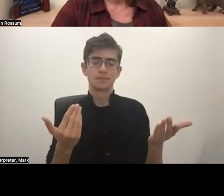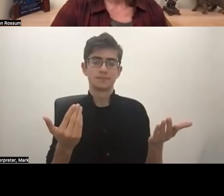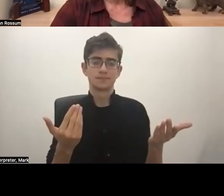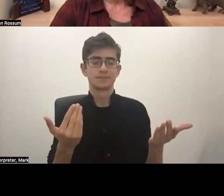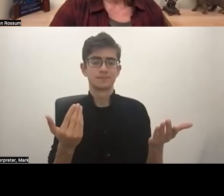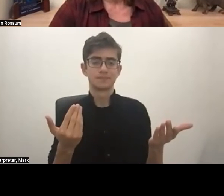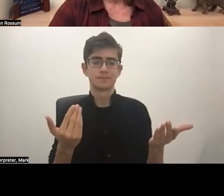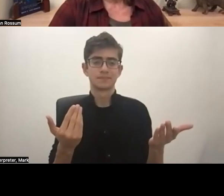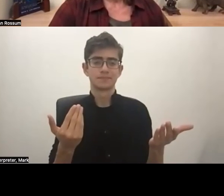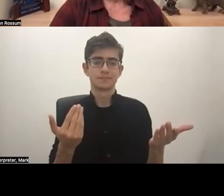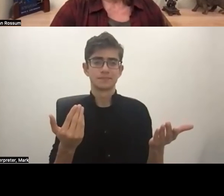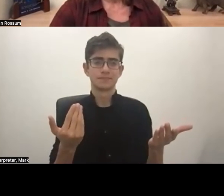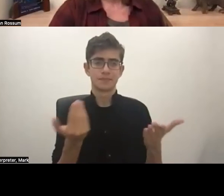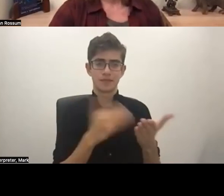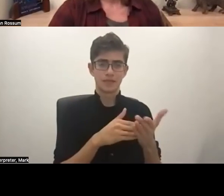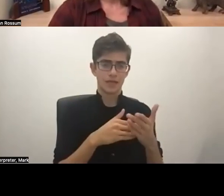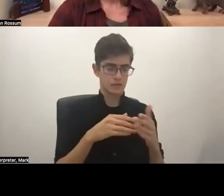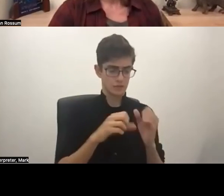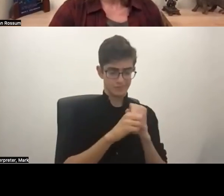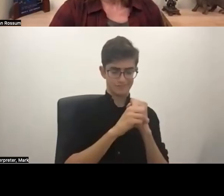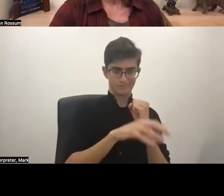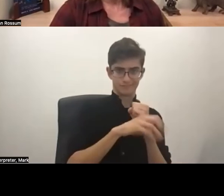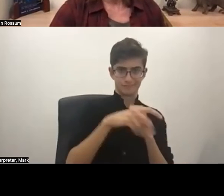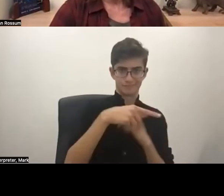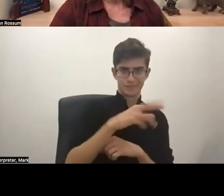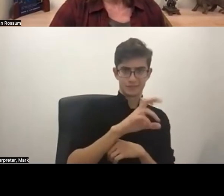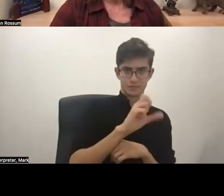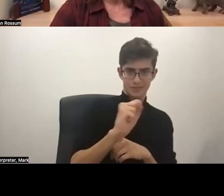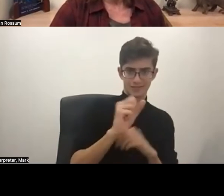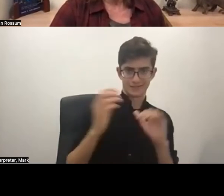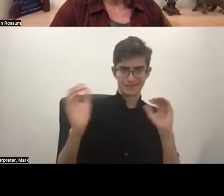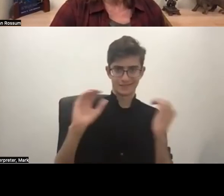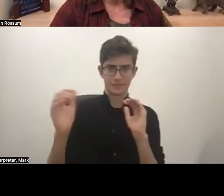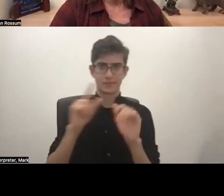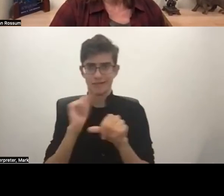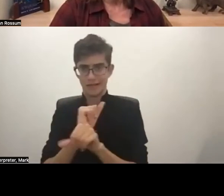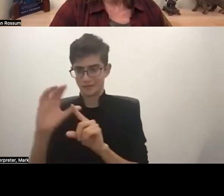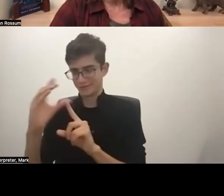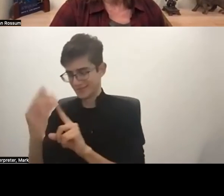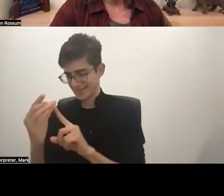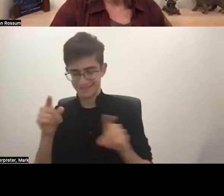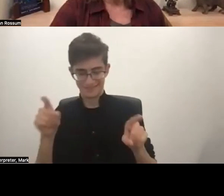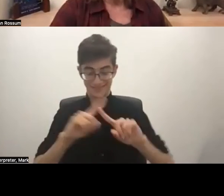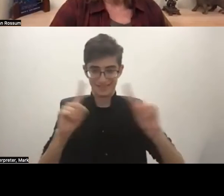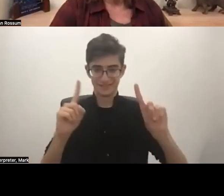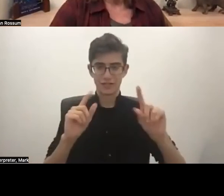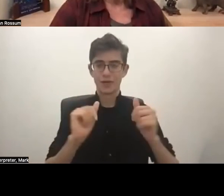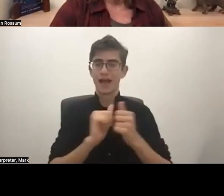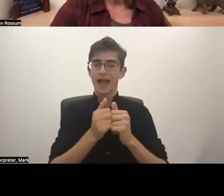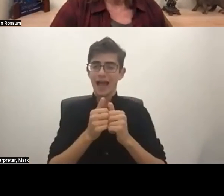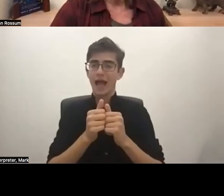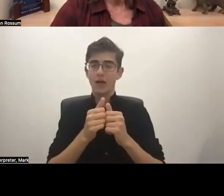press versus what is actually occurring in the litigation, how can advocates best translate the legal obstacles in litigation in a way